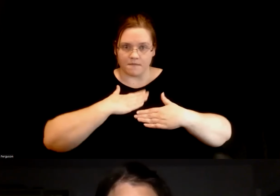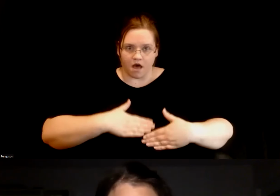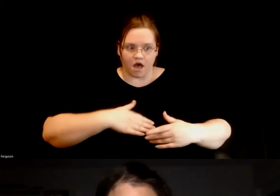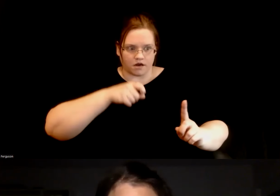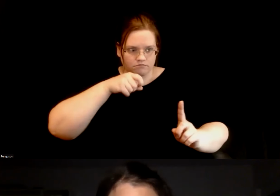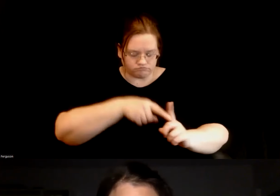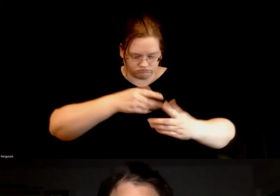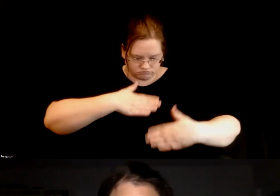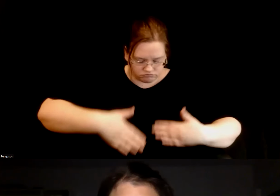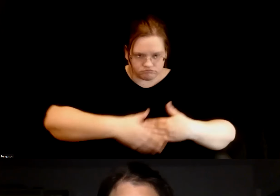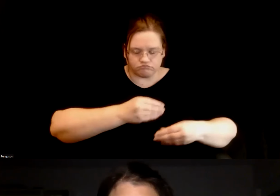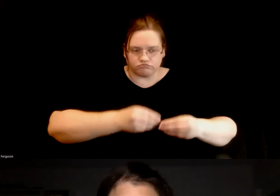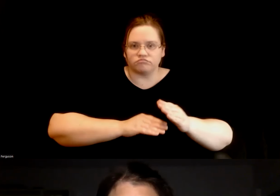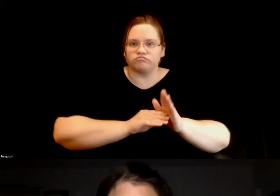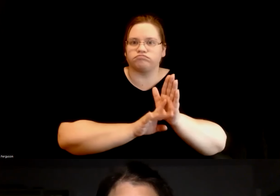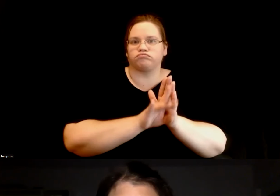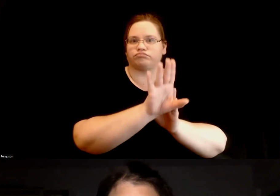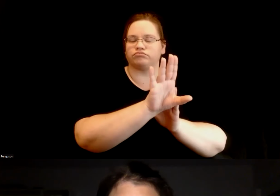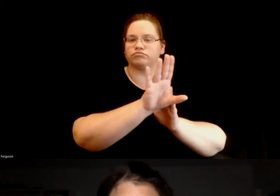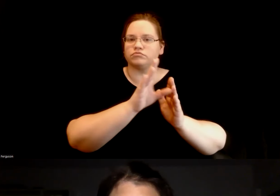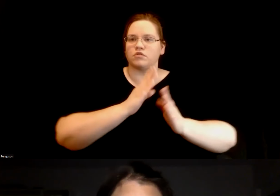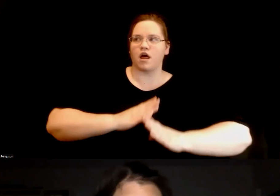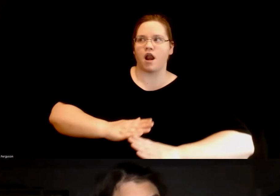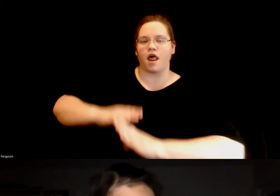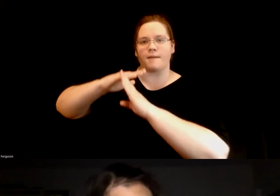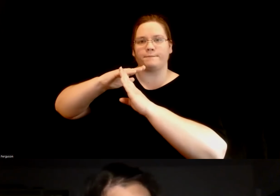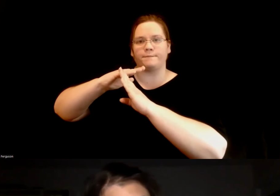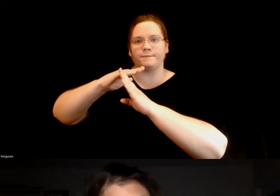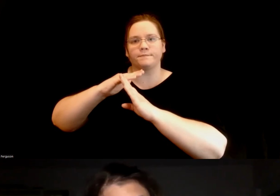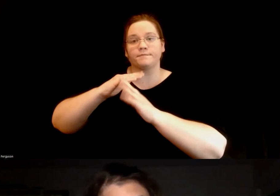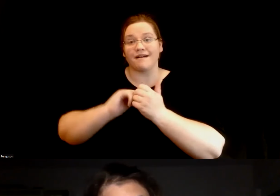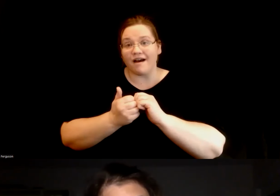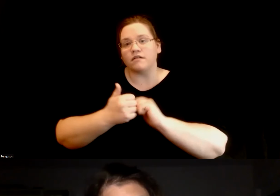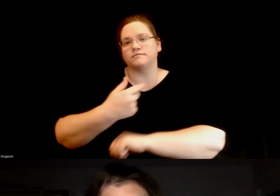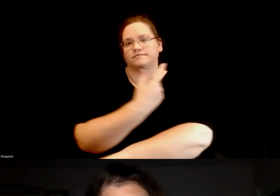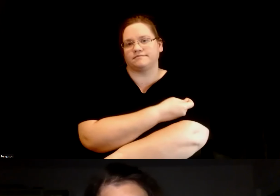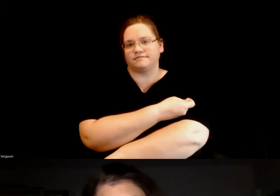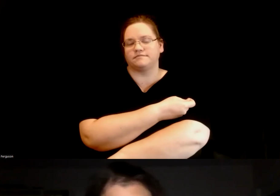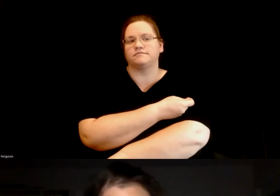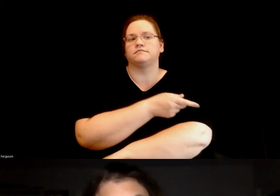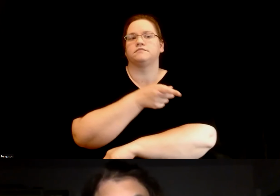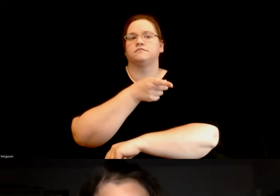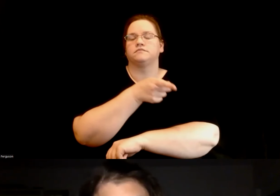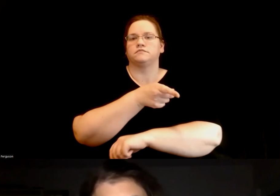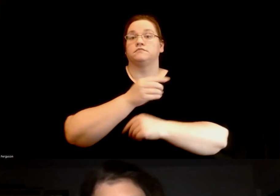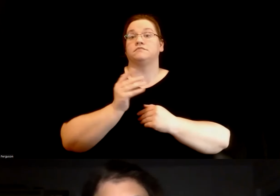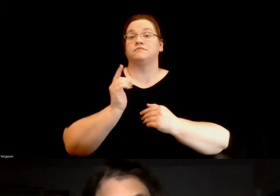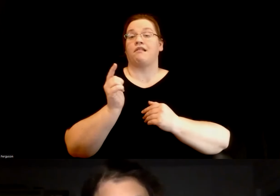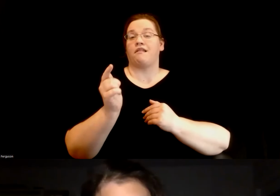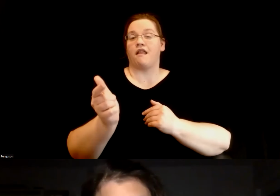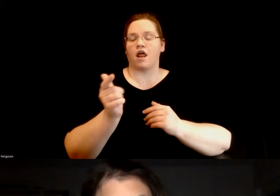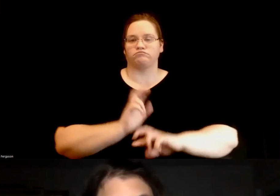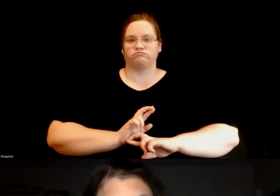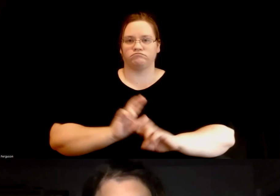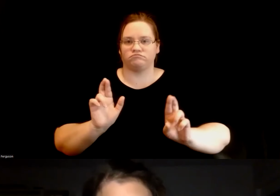some immunity against it, and moving forward to be more prepared when he comes in contact with it again. So that's sort of